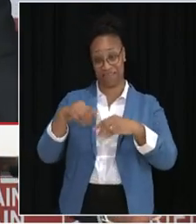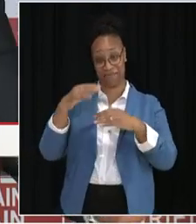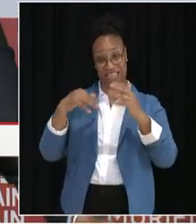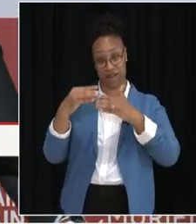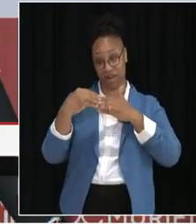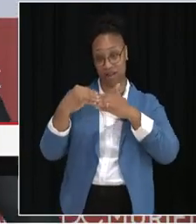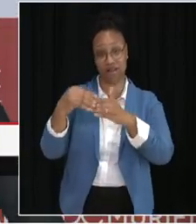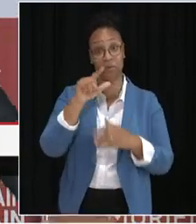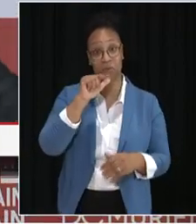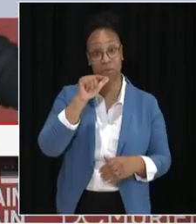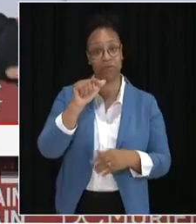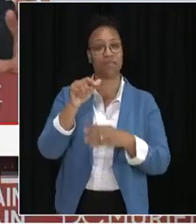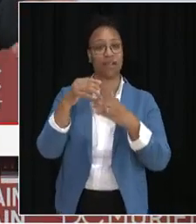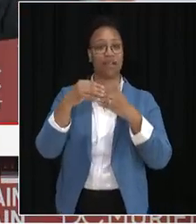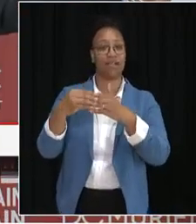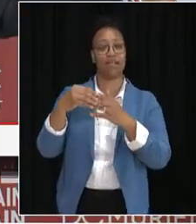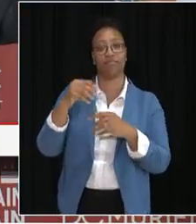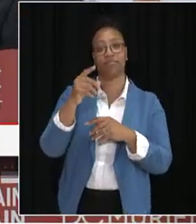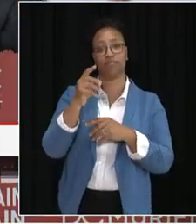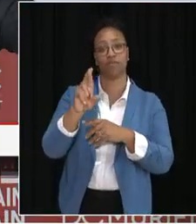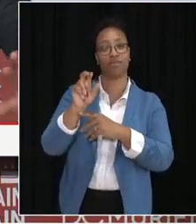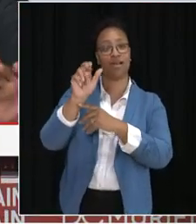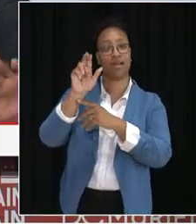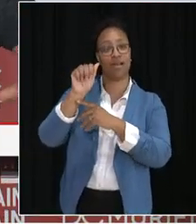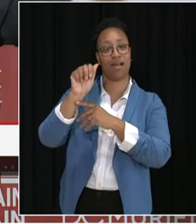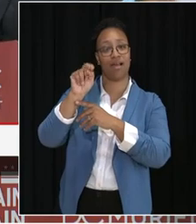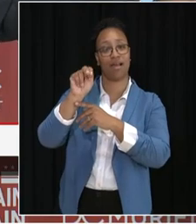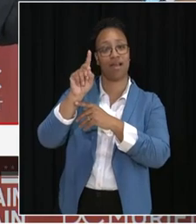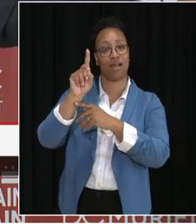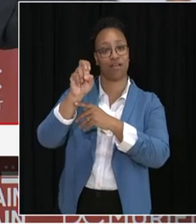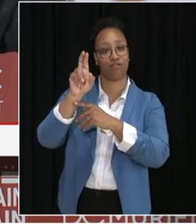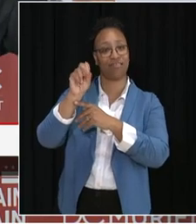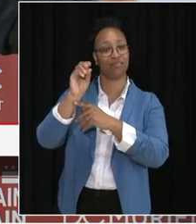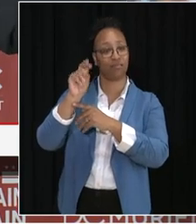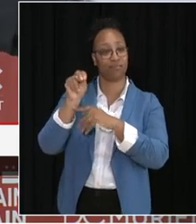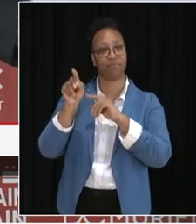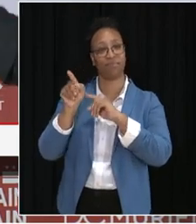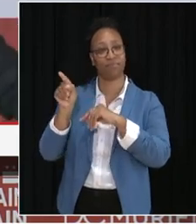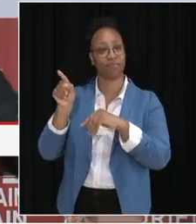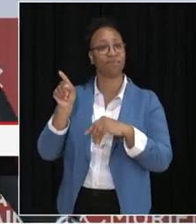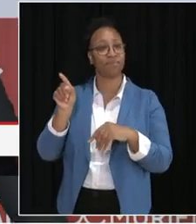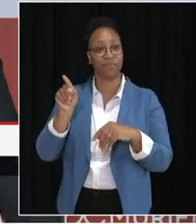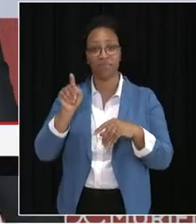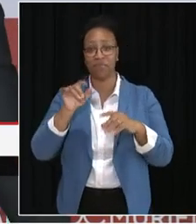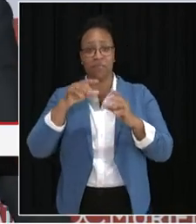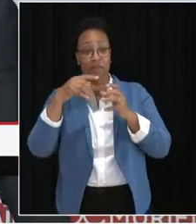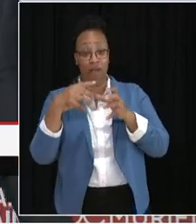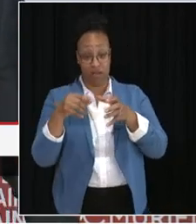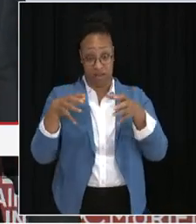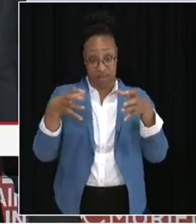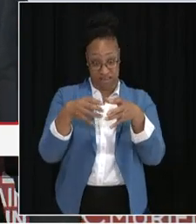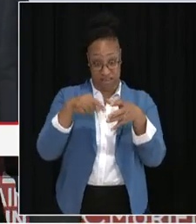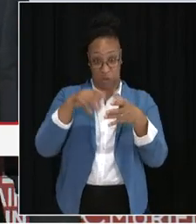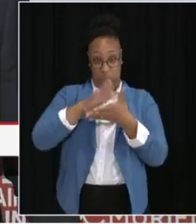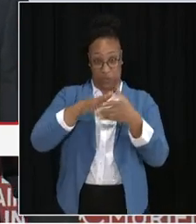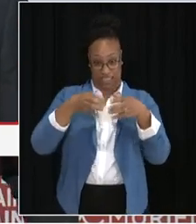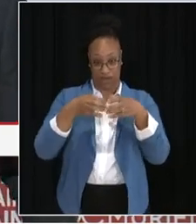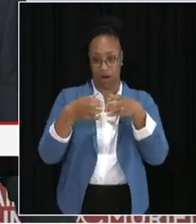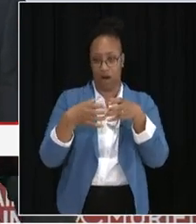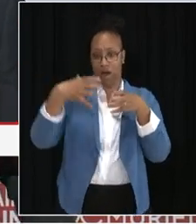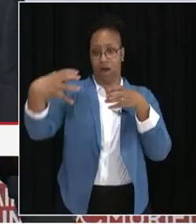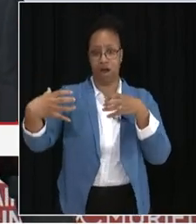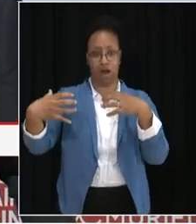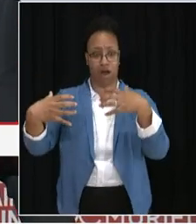black box. We have outdoor facilities. We have a field. Amazing